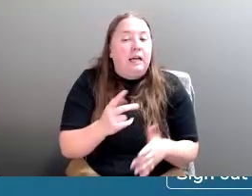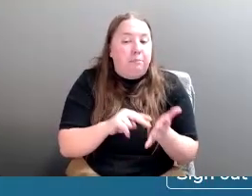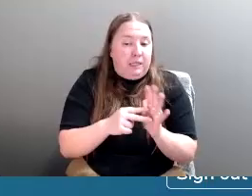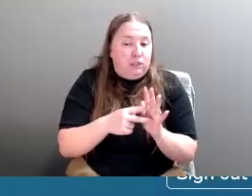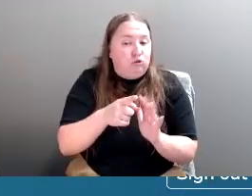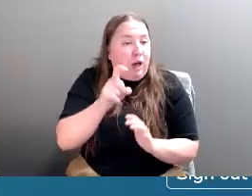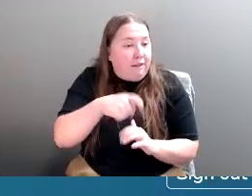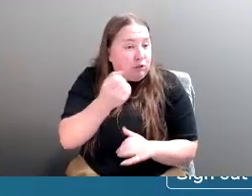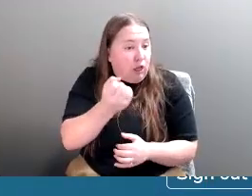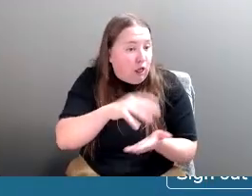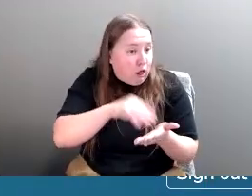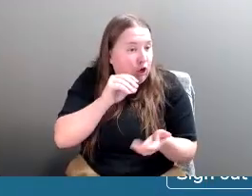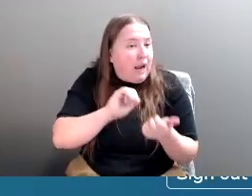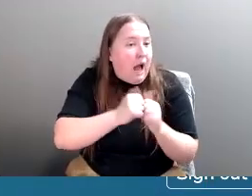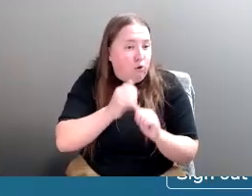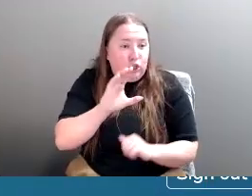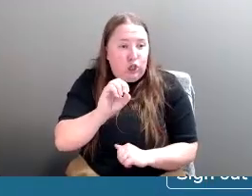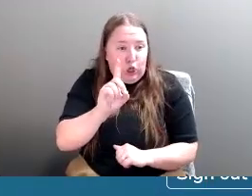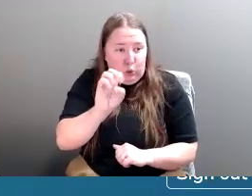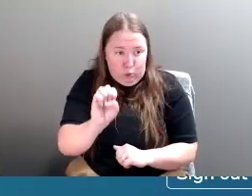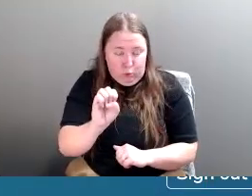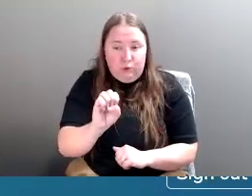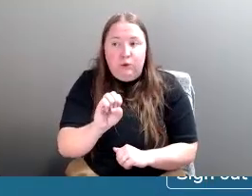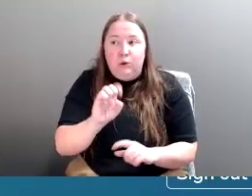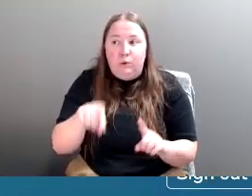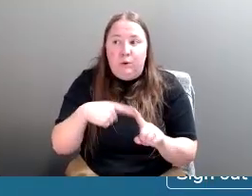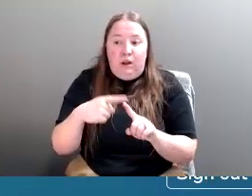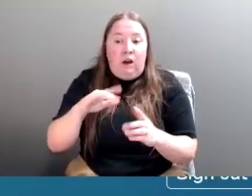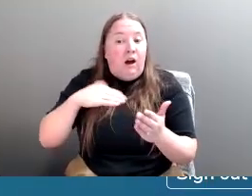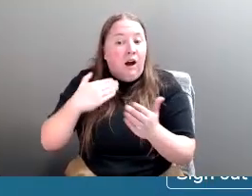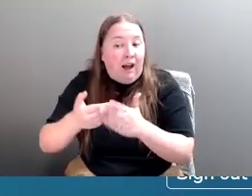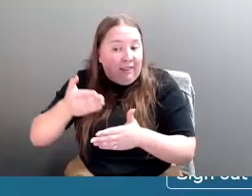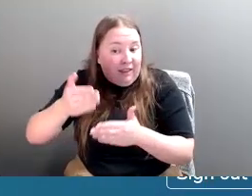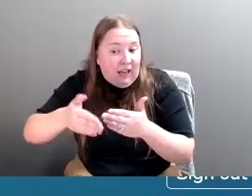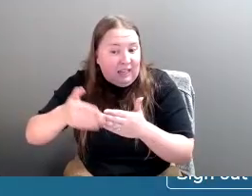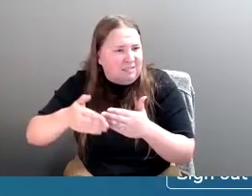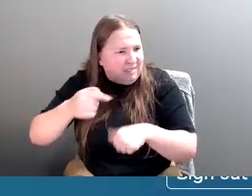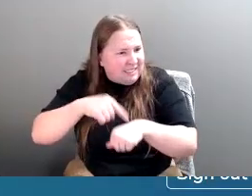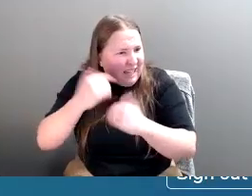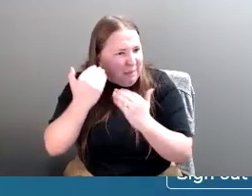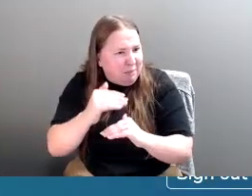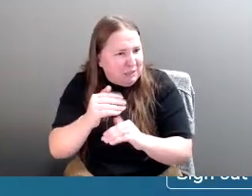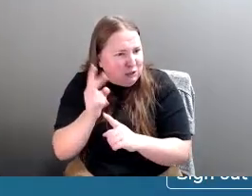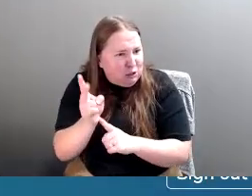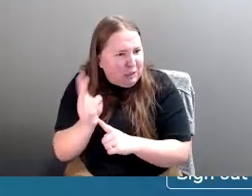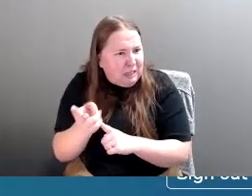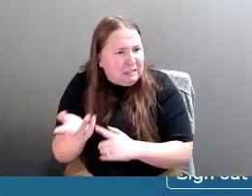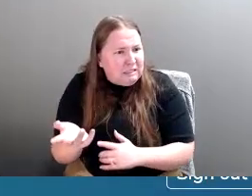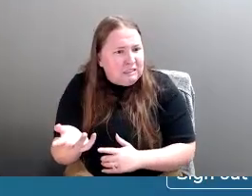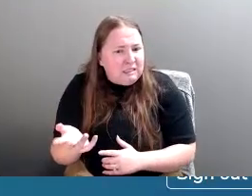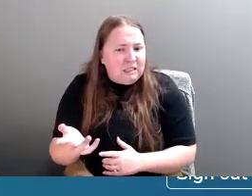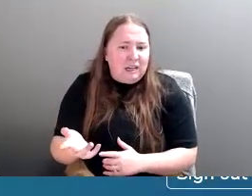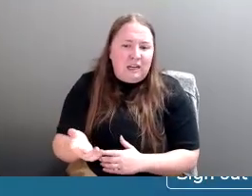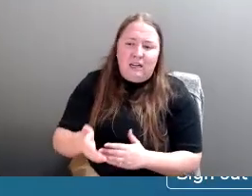have to learn how to code. And then ultimately, when you get to the end and I hear, are we in a time limit? 2 minutes? Are Oh, we?